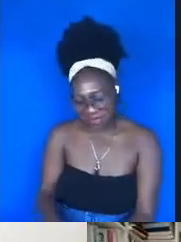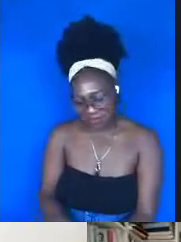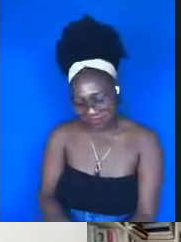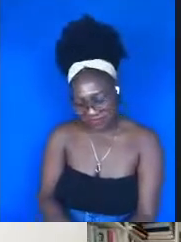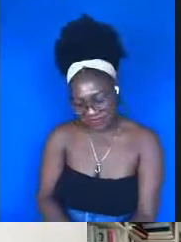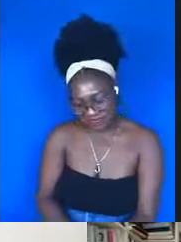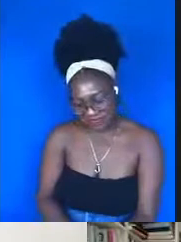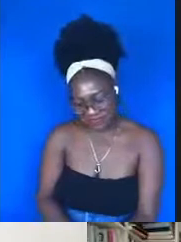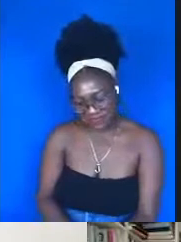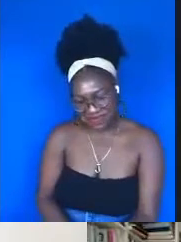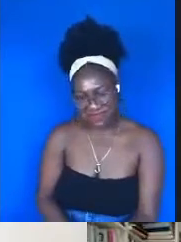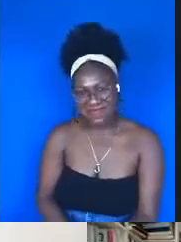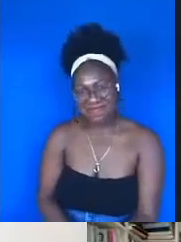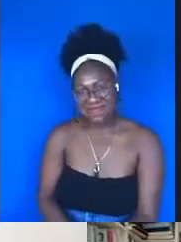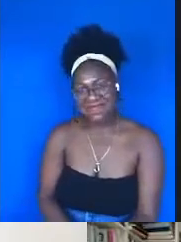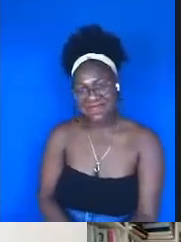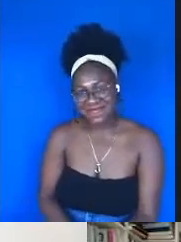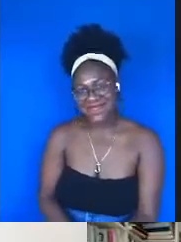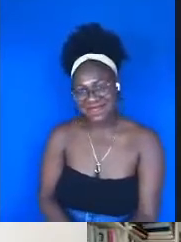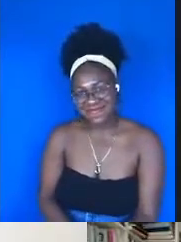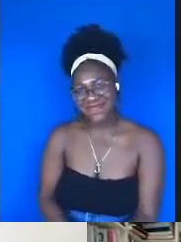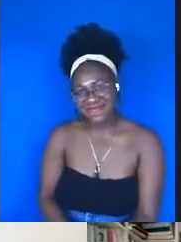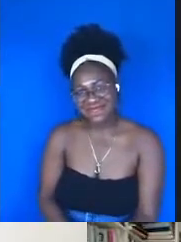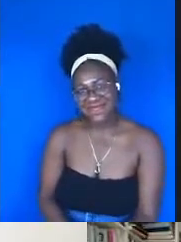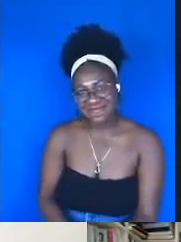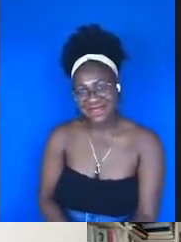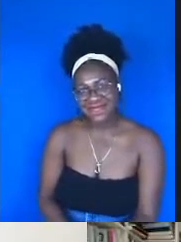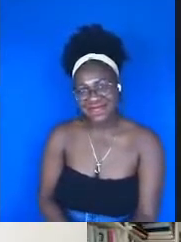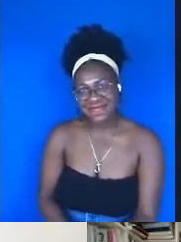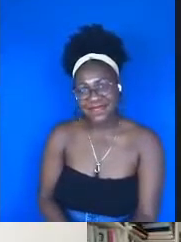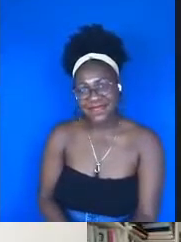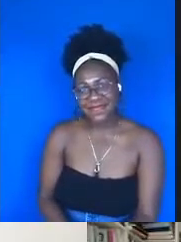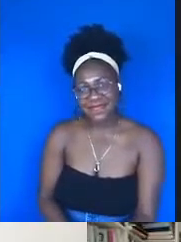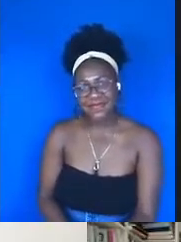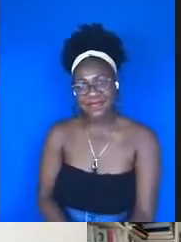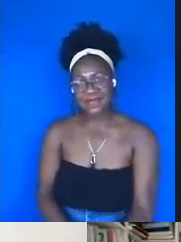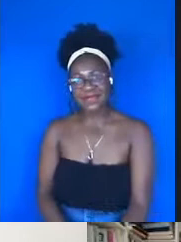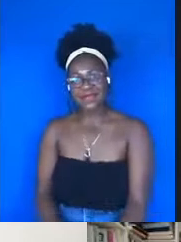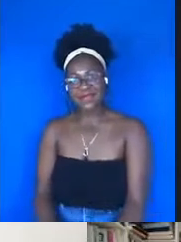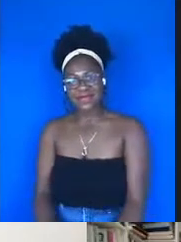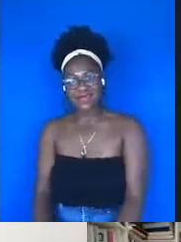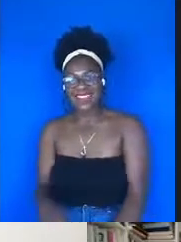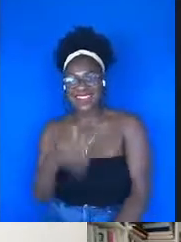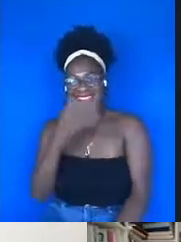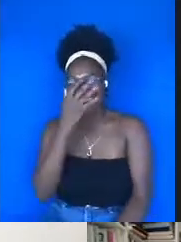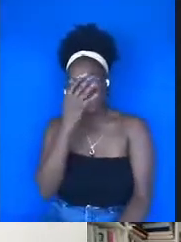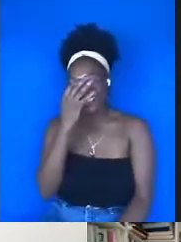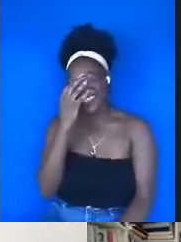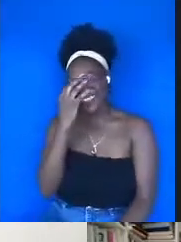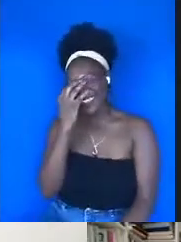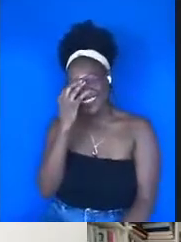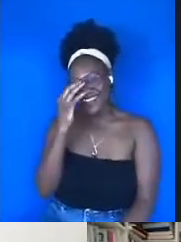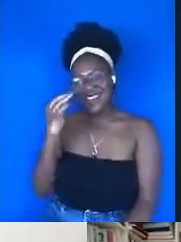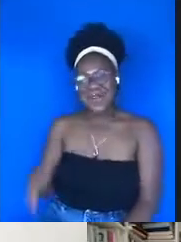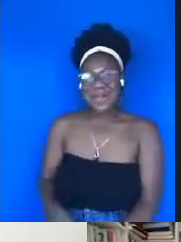like that was clear. So that was cool to watch. I did really want to turn off my video because I hate when people see my face while I'm watching